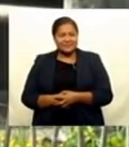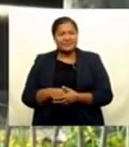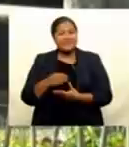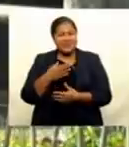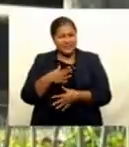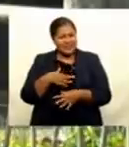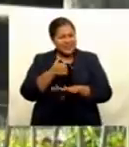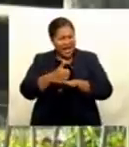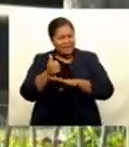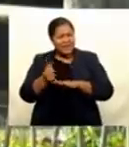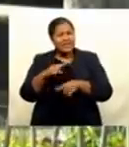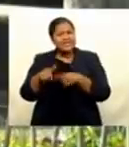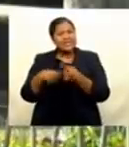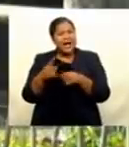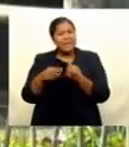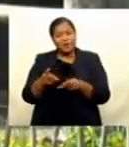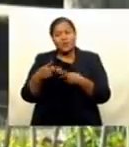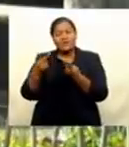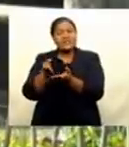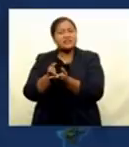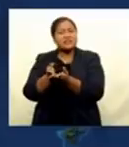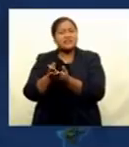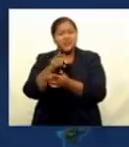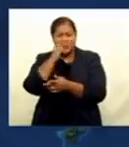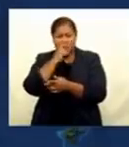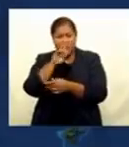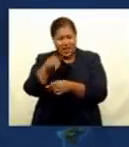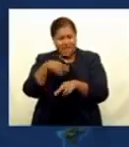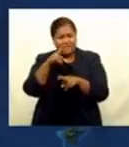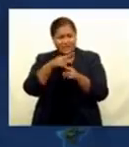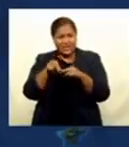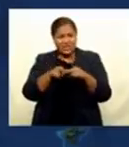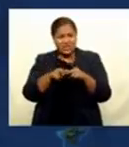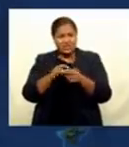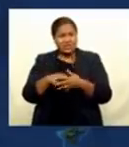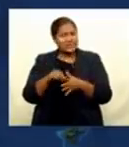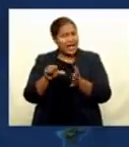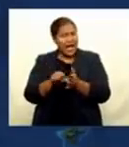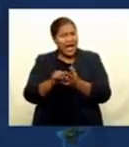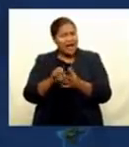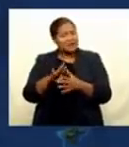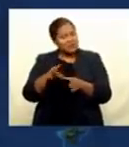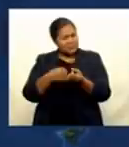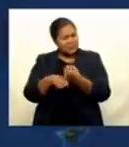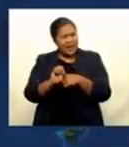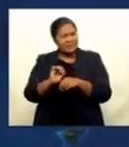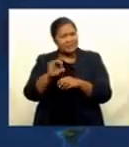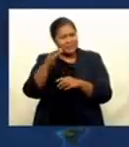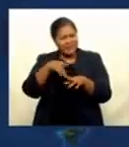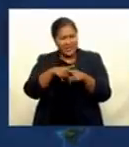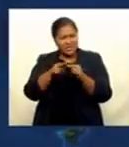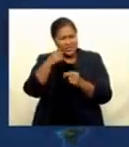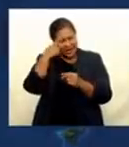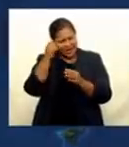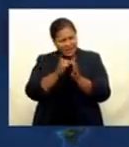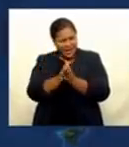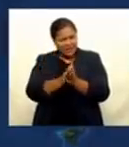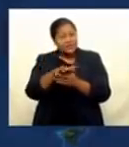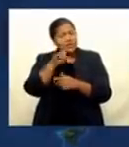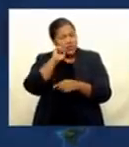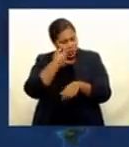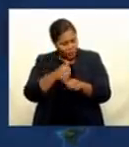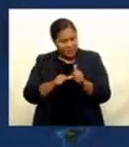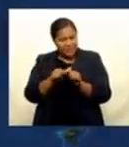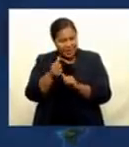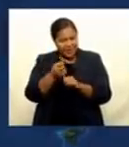Government is about serving the people of Fiji. This difficulty has forced us to be innovative and serve Fiji better. You will be better than before. Your faith